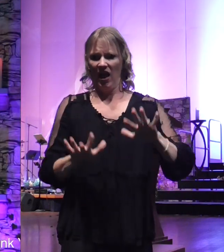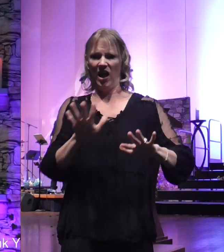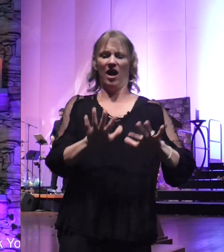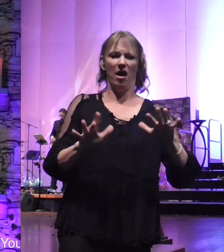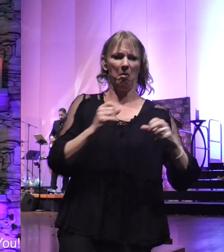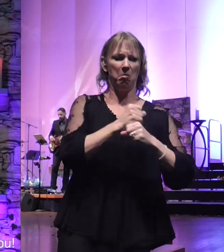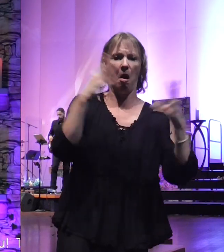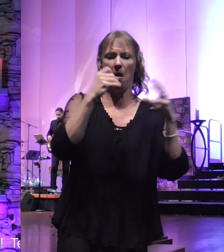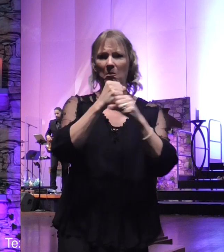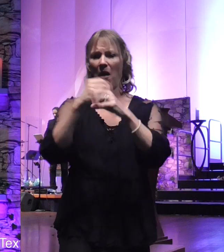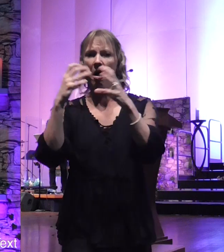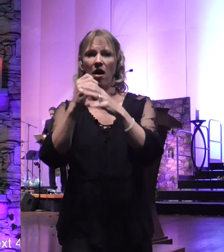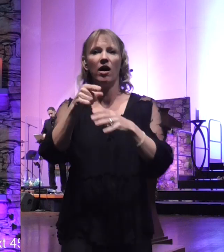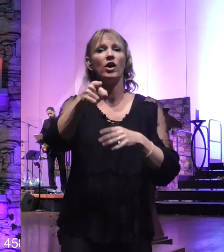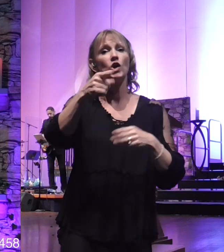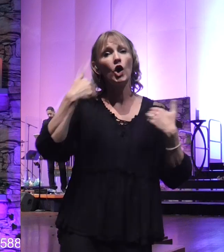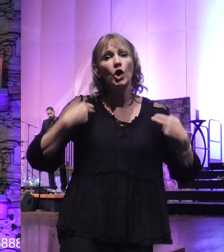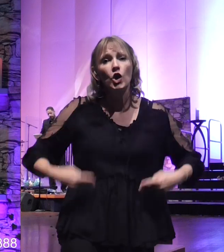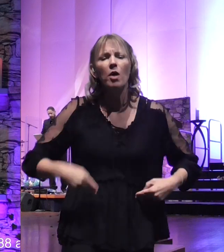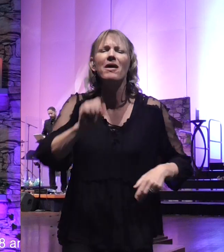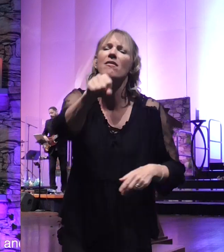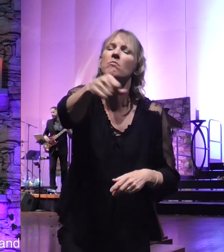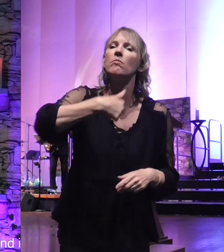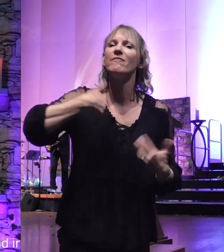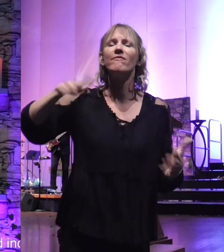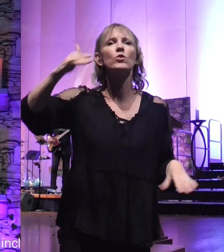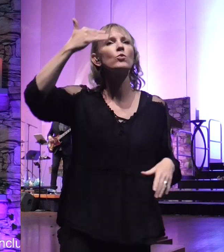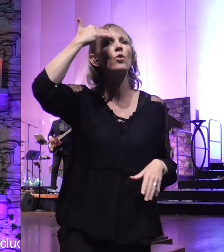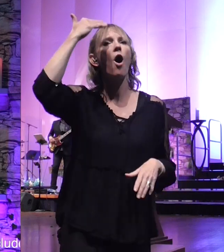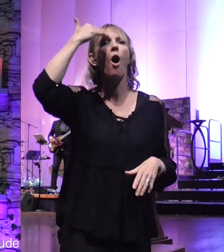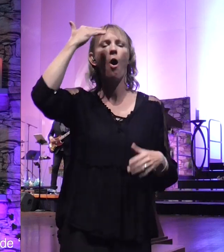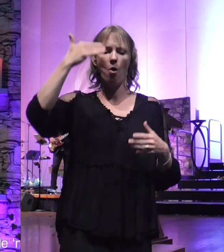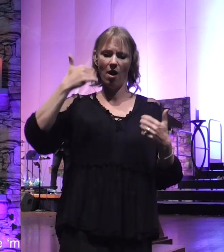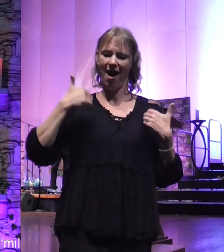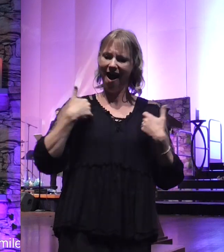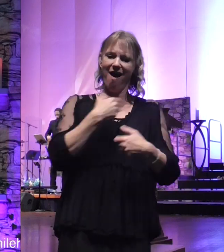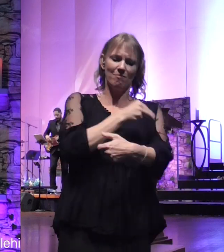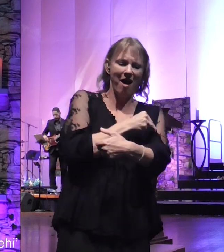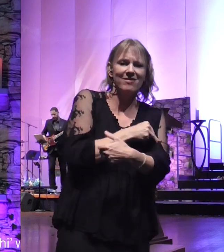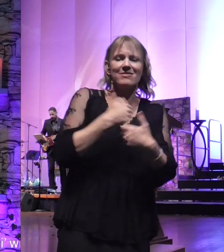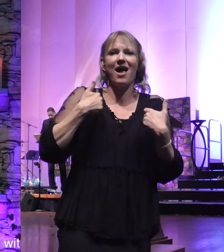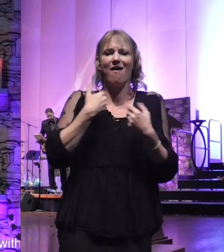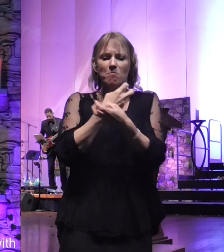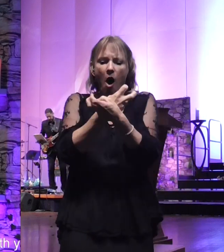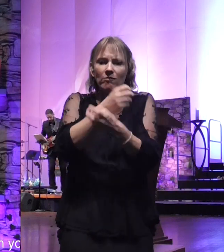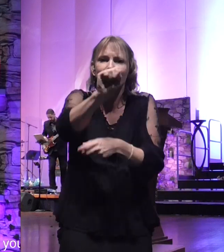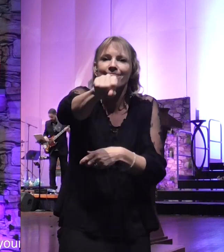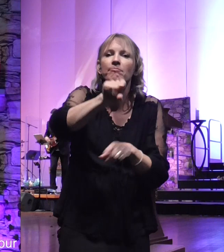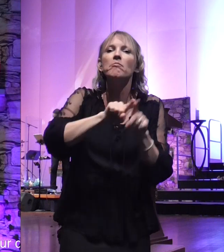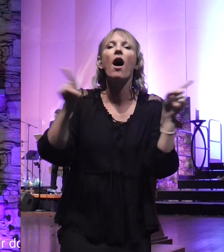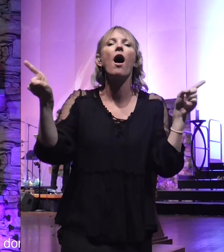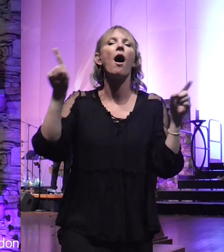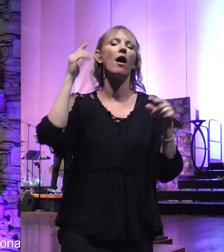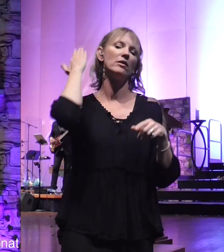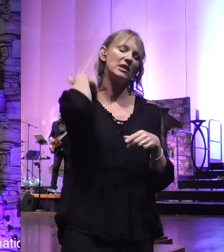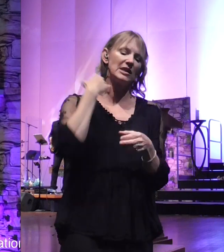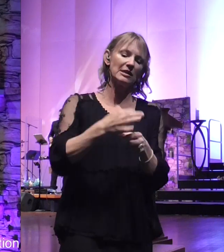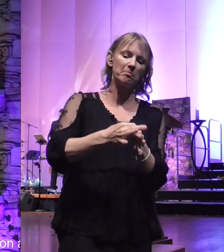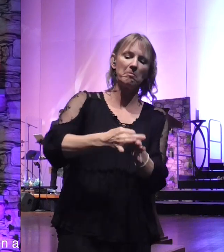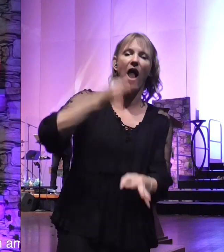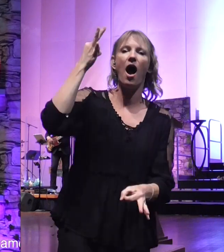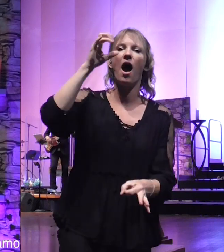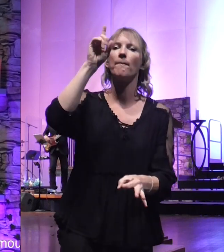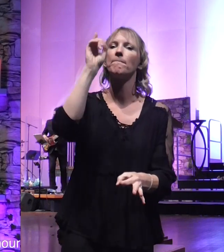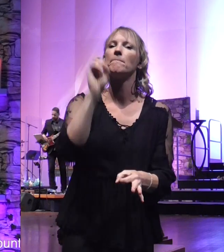You're human, I know, made of muscle and bone. But you